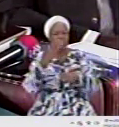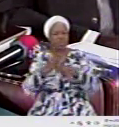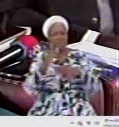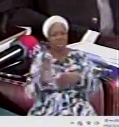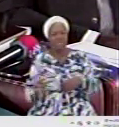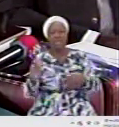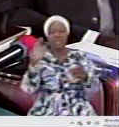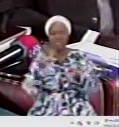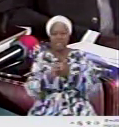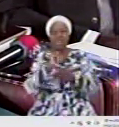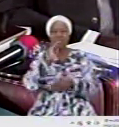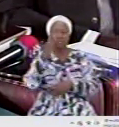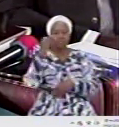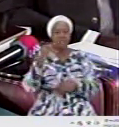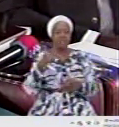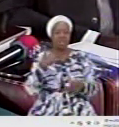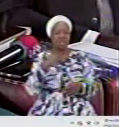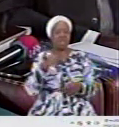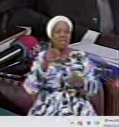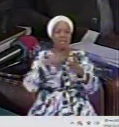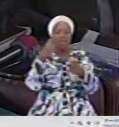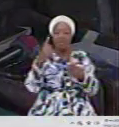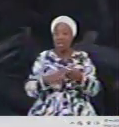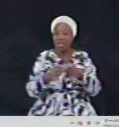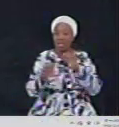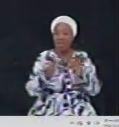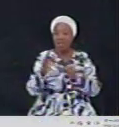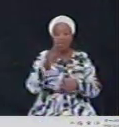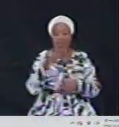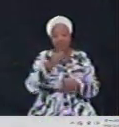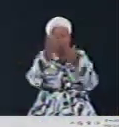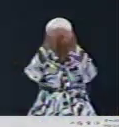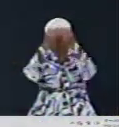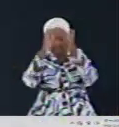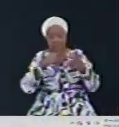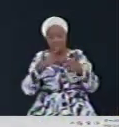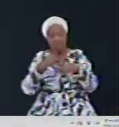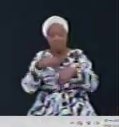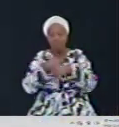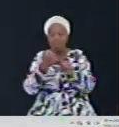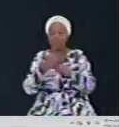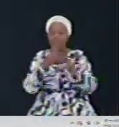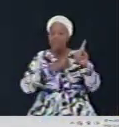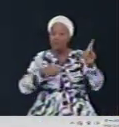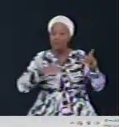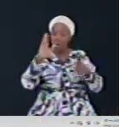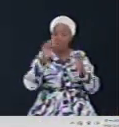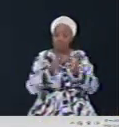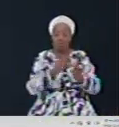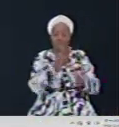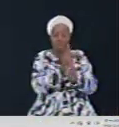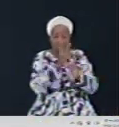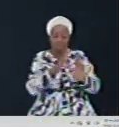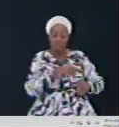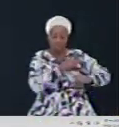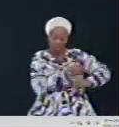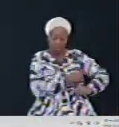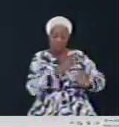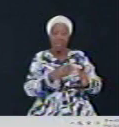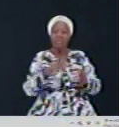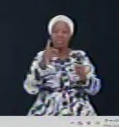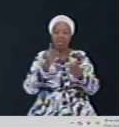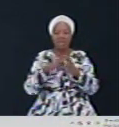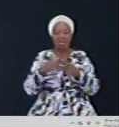he said. Then, if you're obedient and you make the Lord your habitation, they